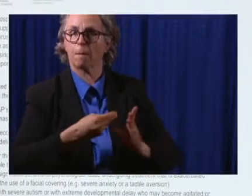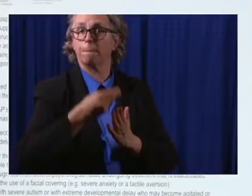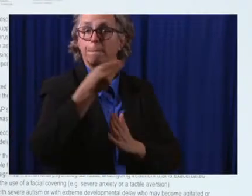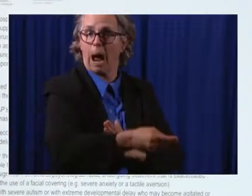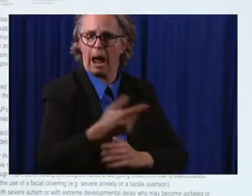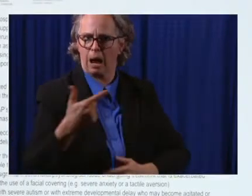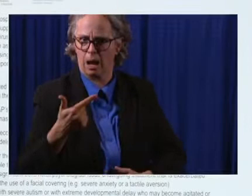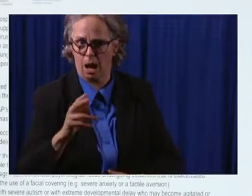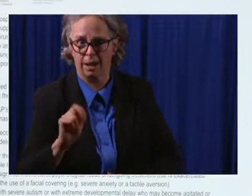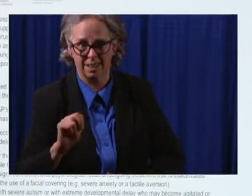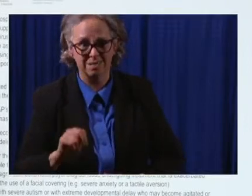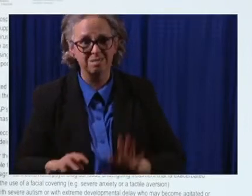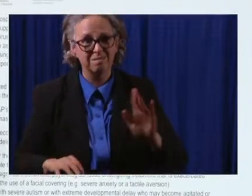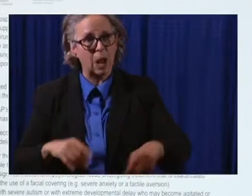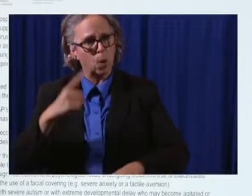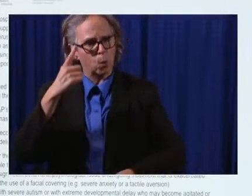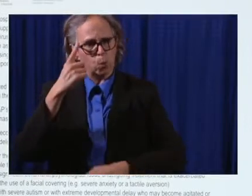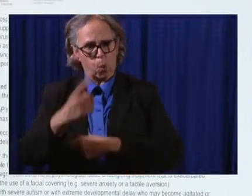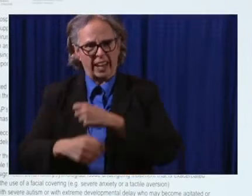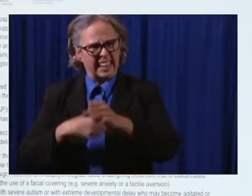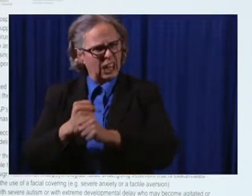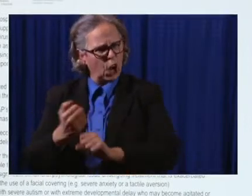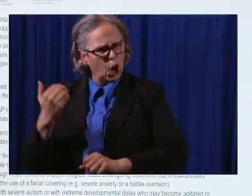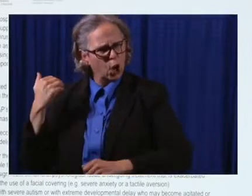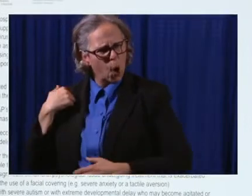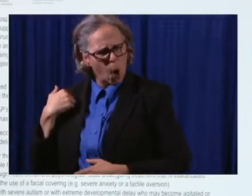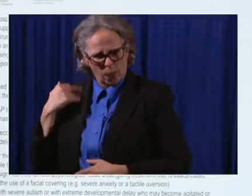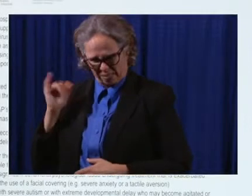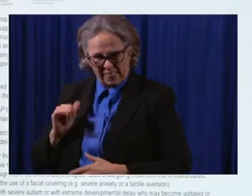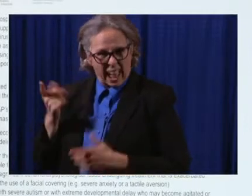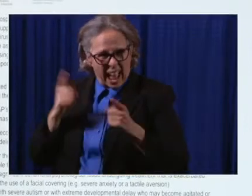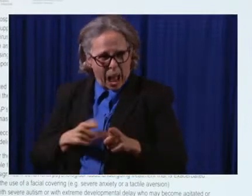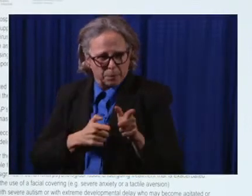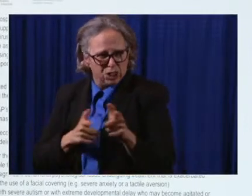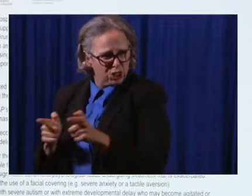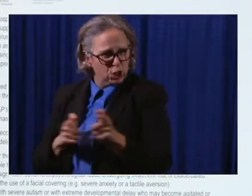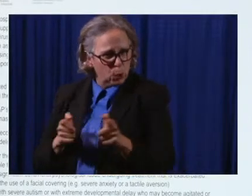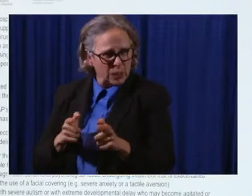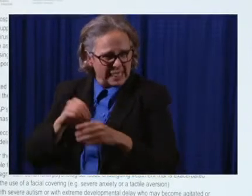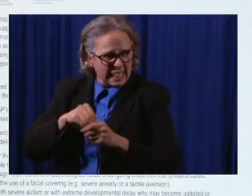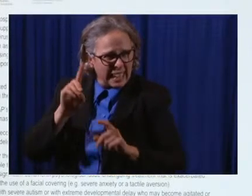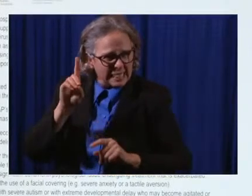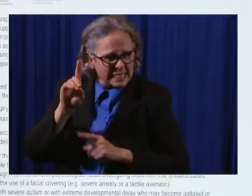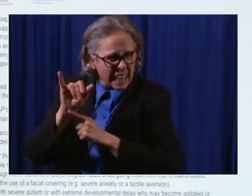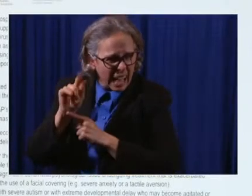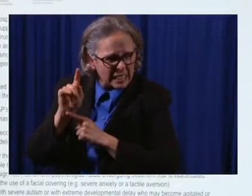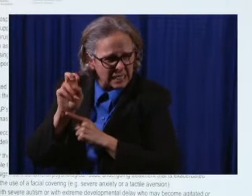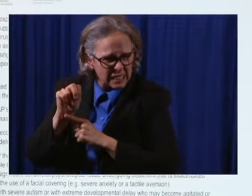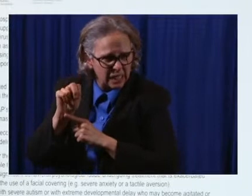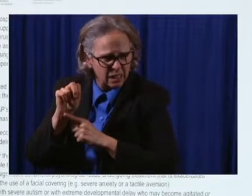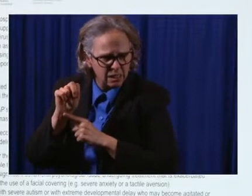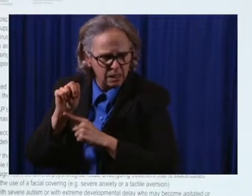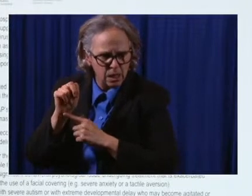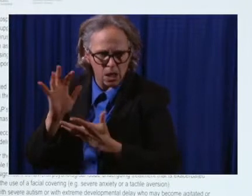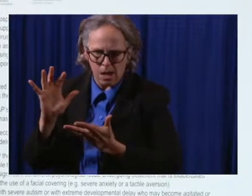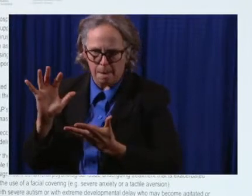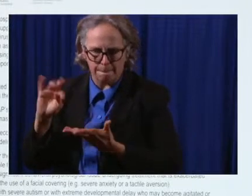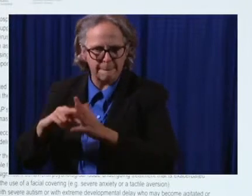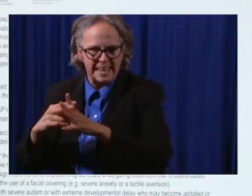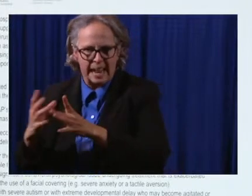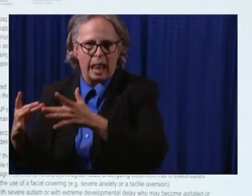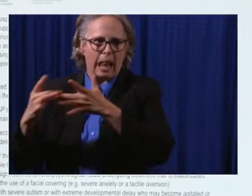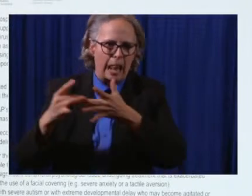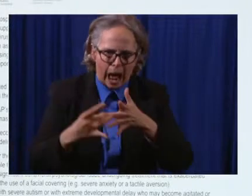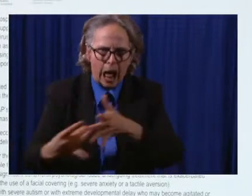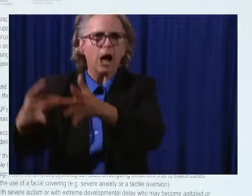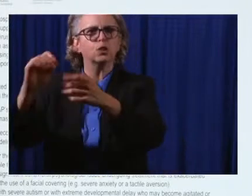place, that prompted our Strong Ohio bill. Sadly, Ohio's laws are exactly